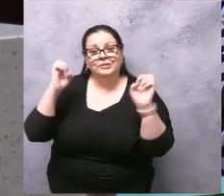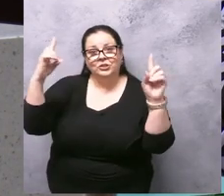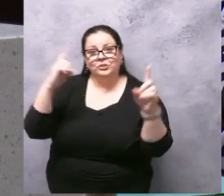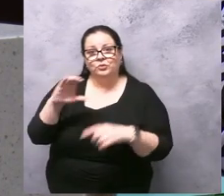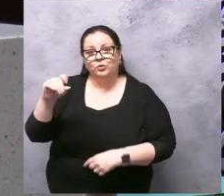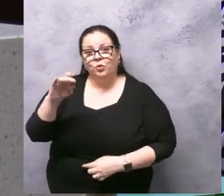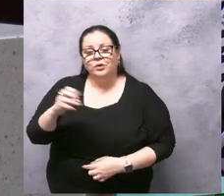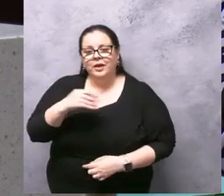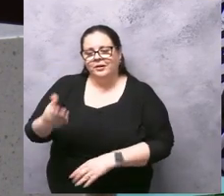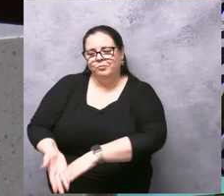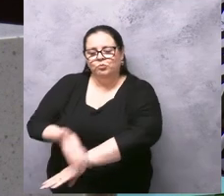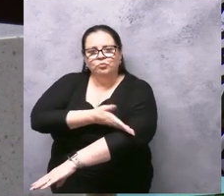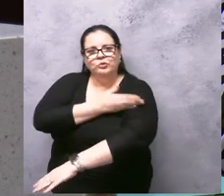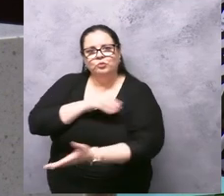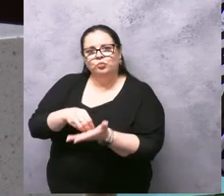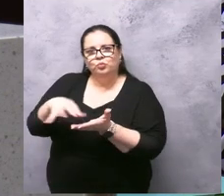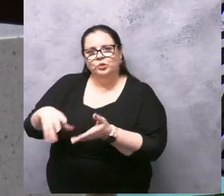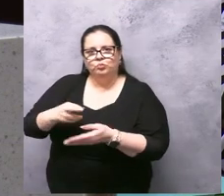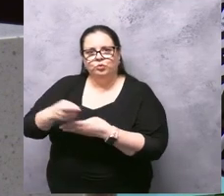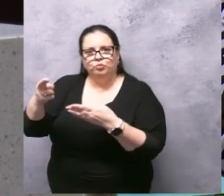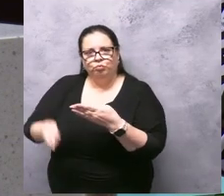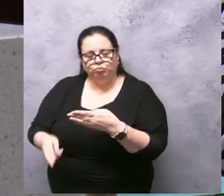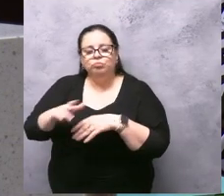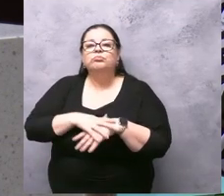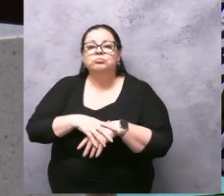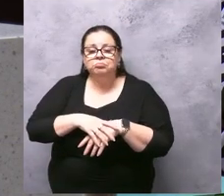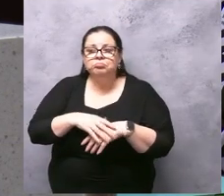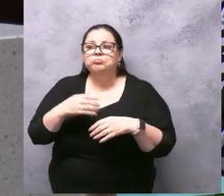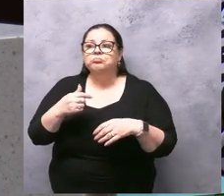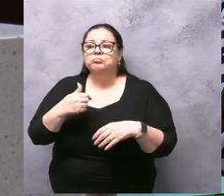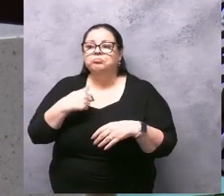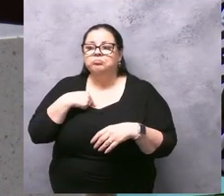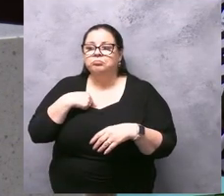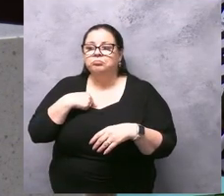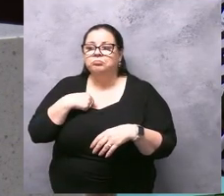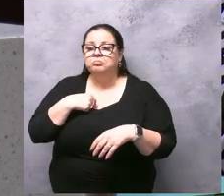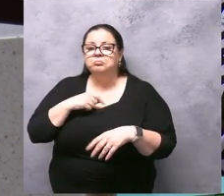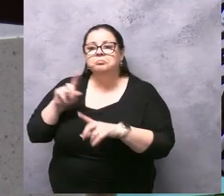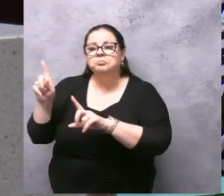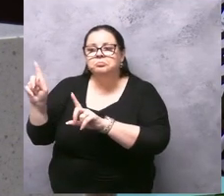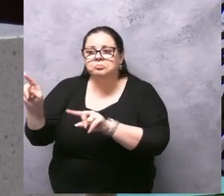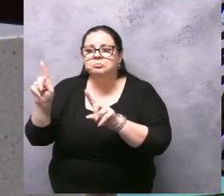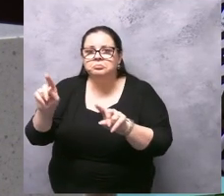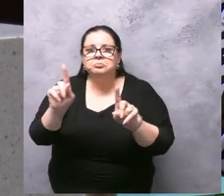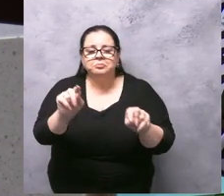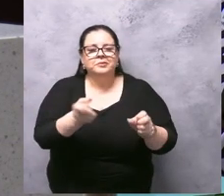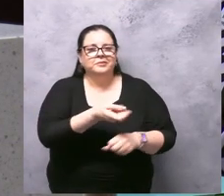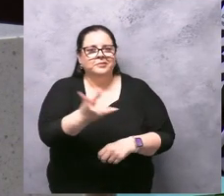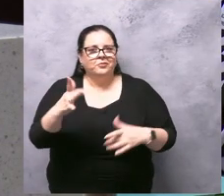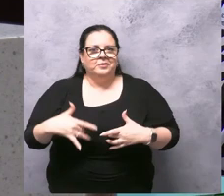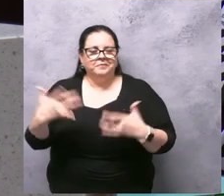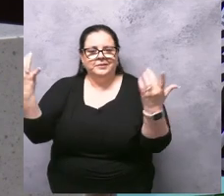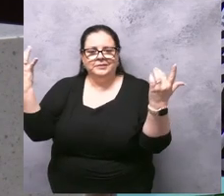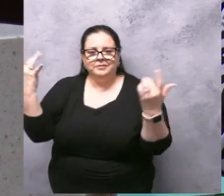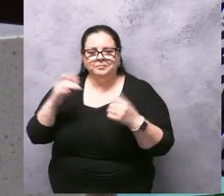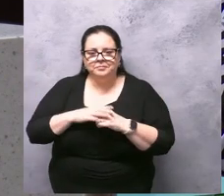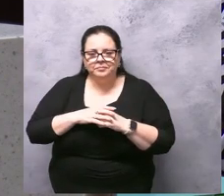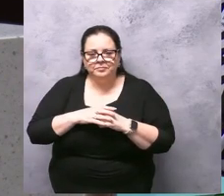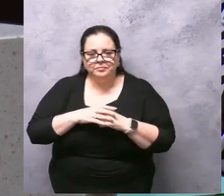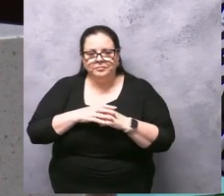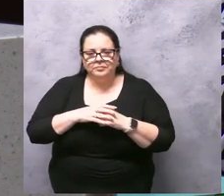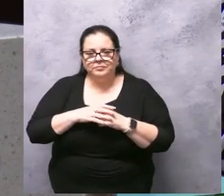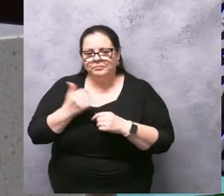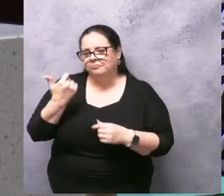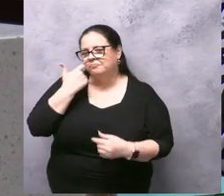student outcomes. I was able to attend several events in the last